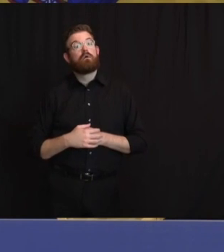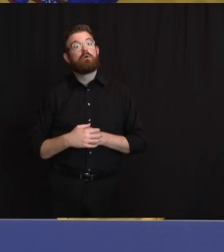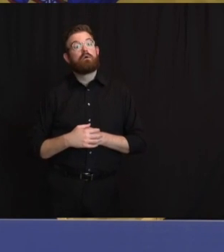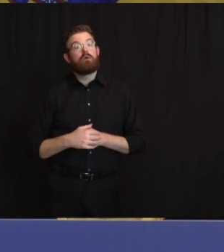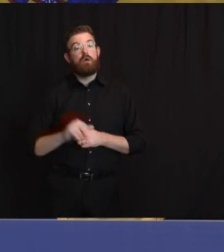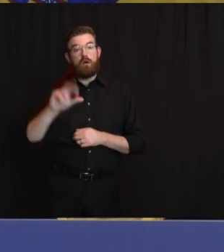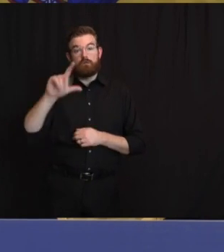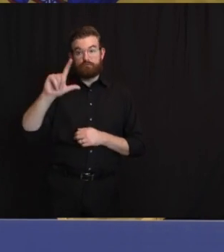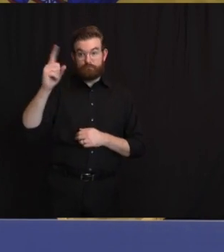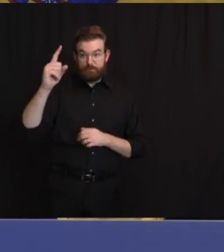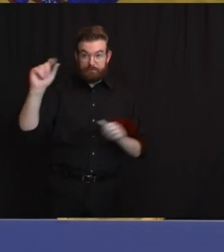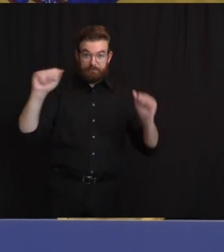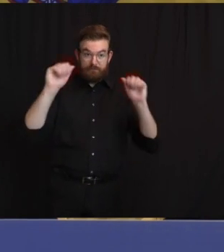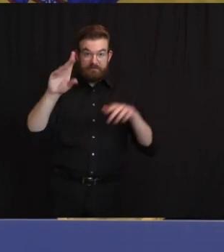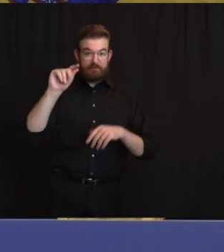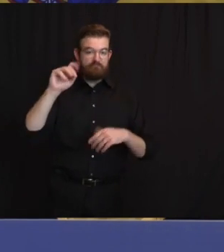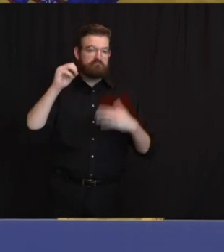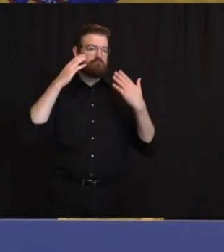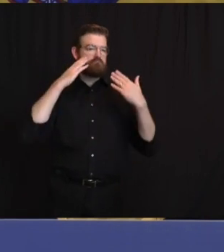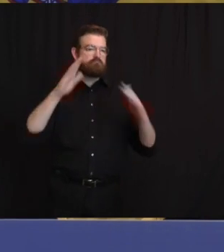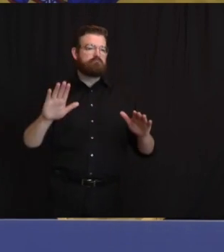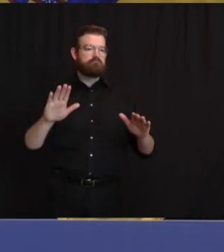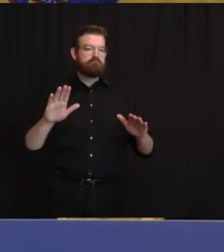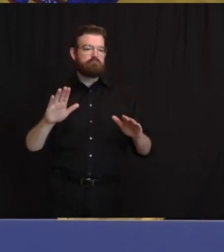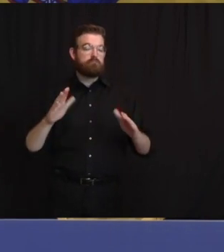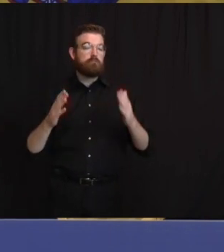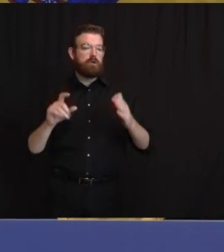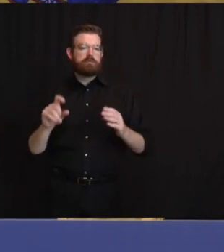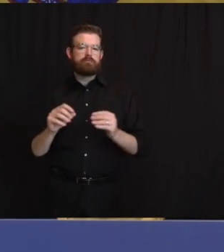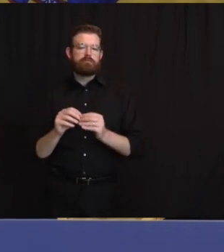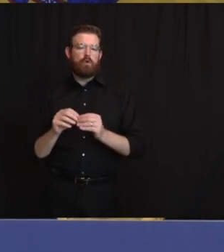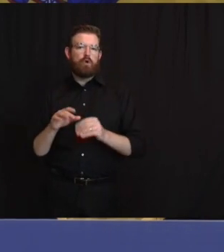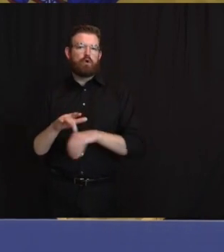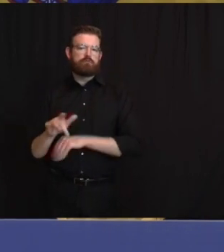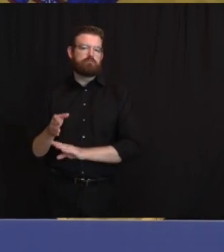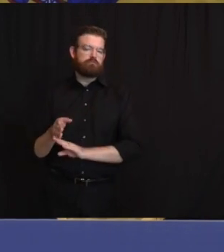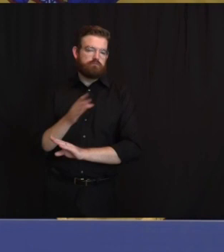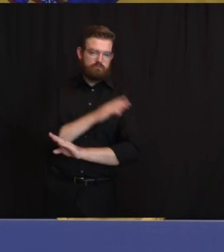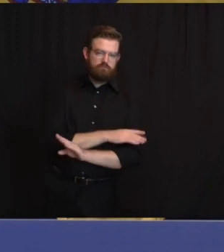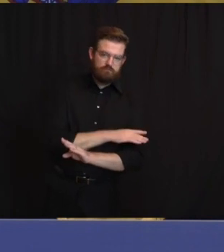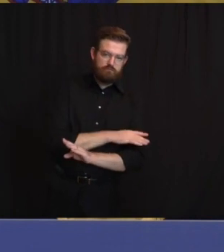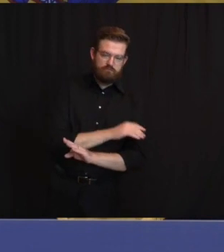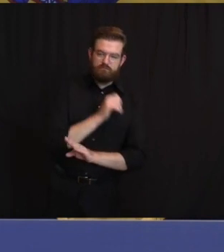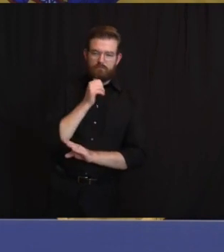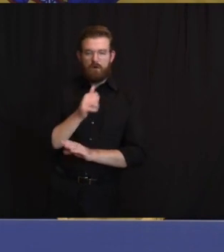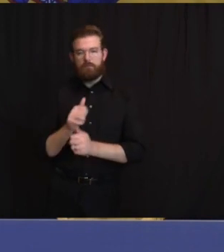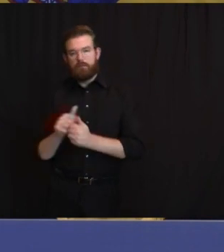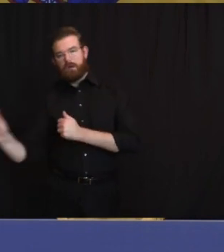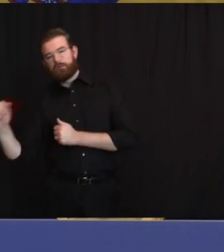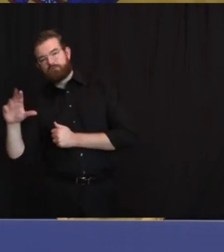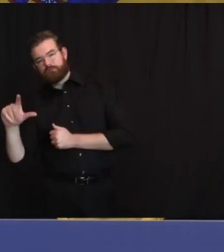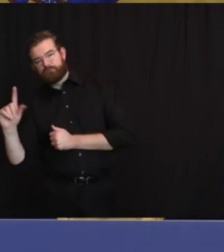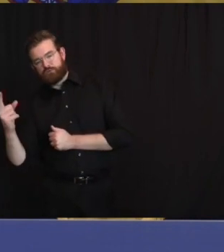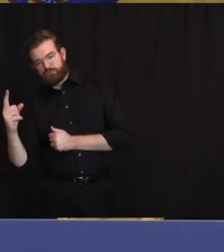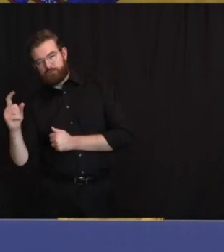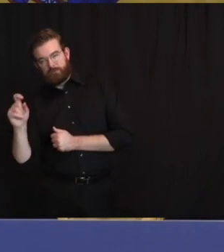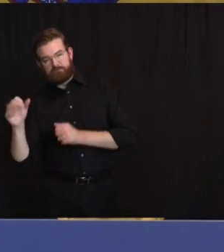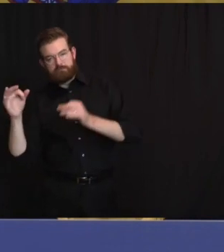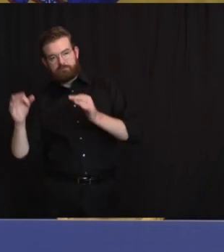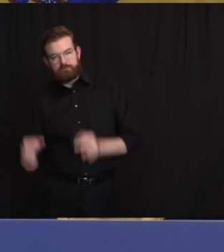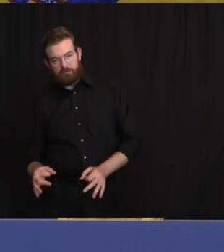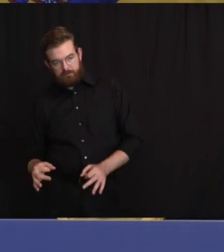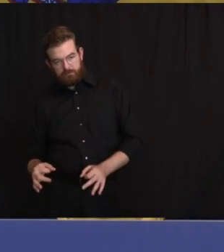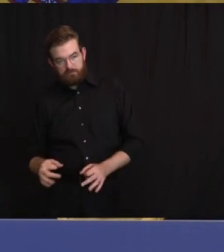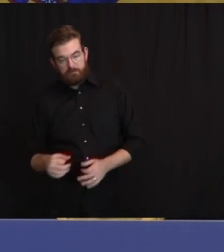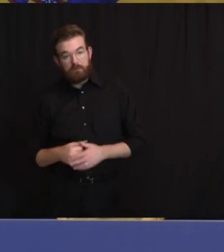but earlier than later does. And I'm not sure what the legislative piece of this would be, but